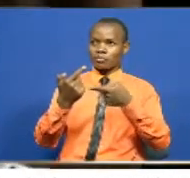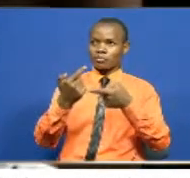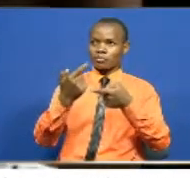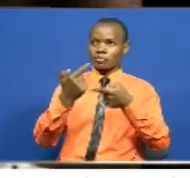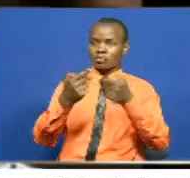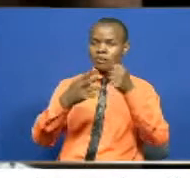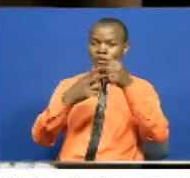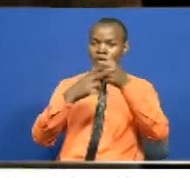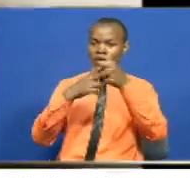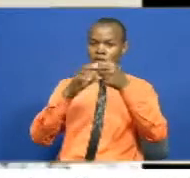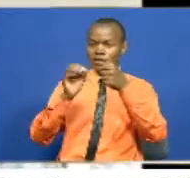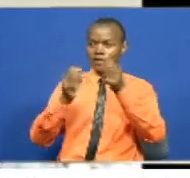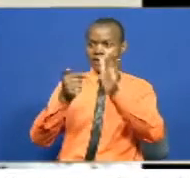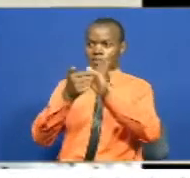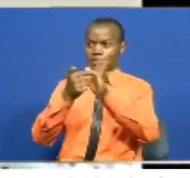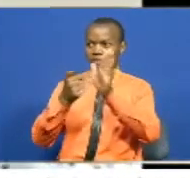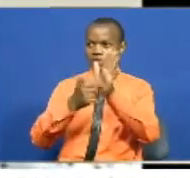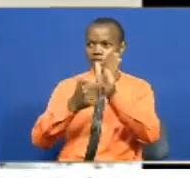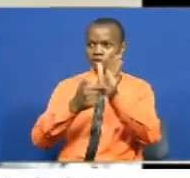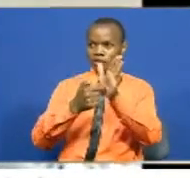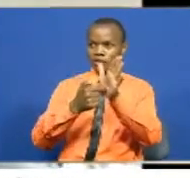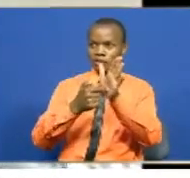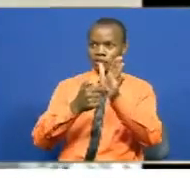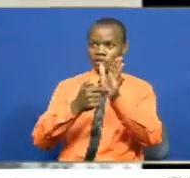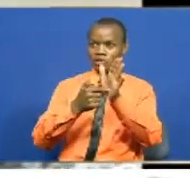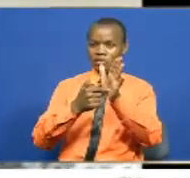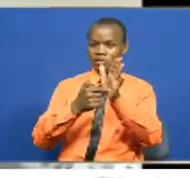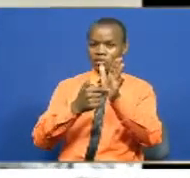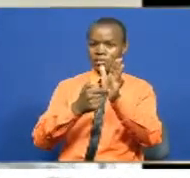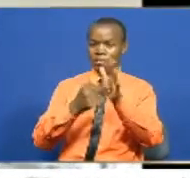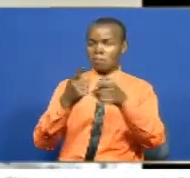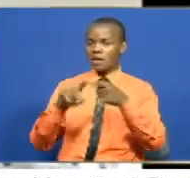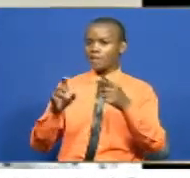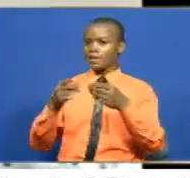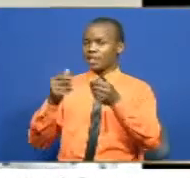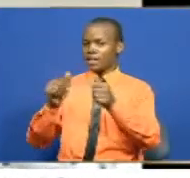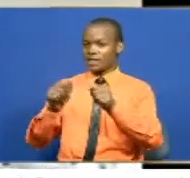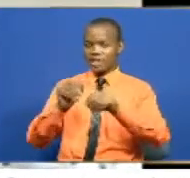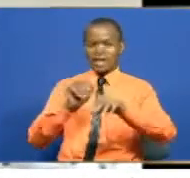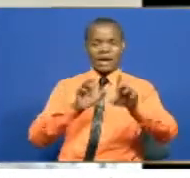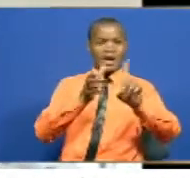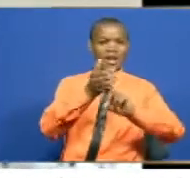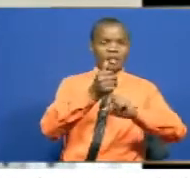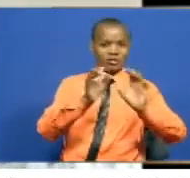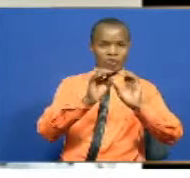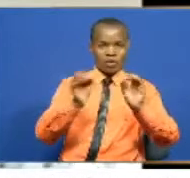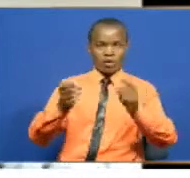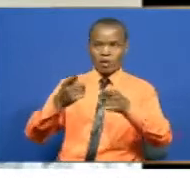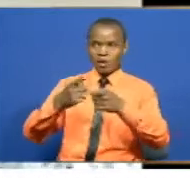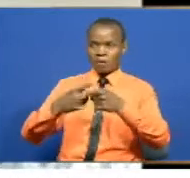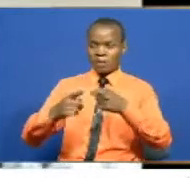17 points. That's meaning will not be easy for us. But basketball is a